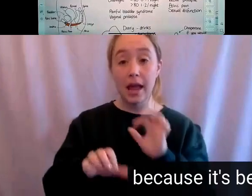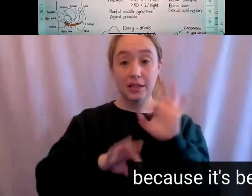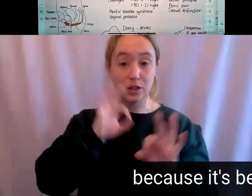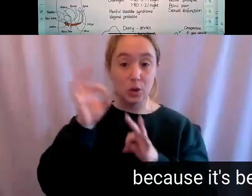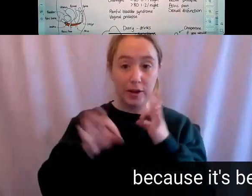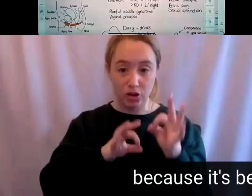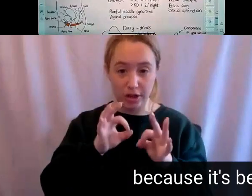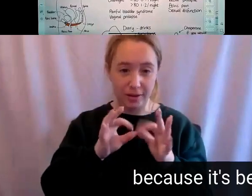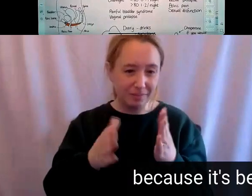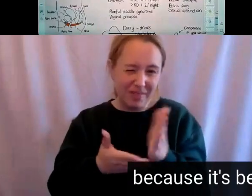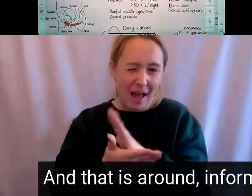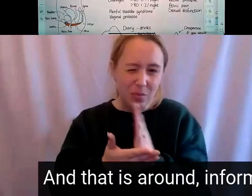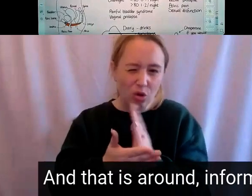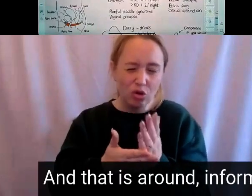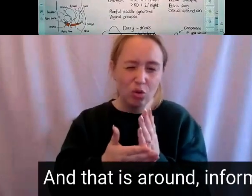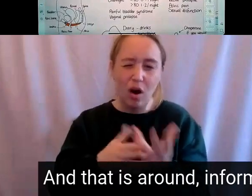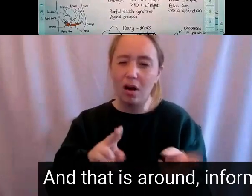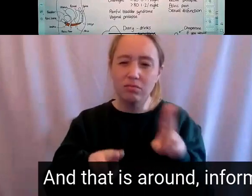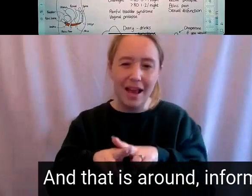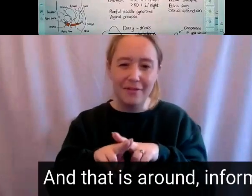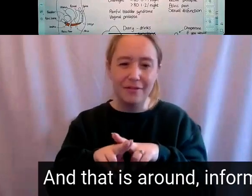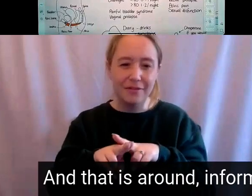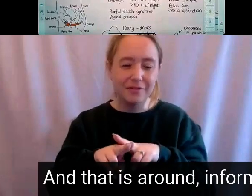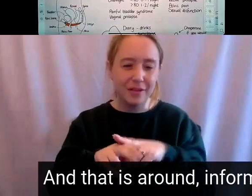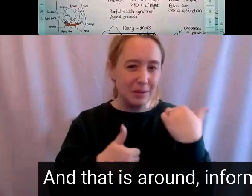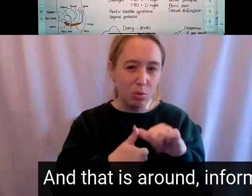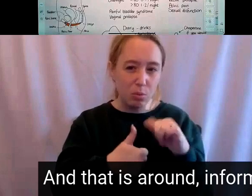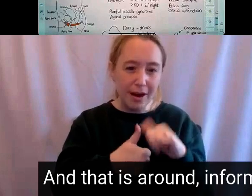been put in the chat, and that is around